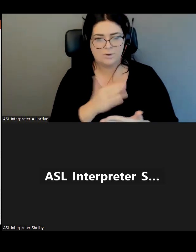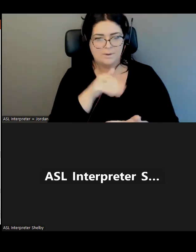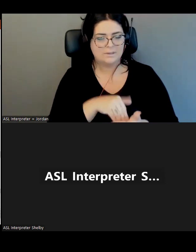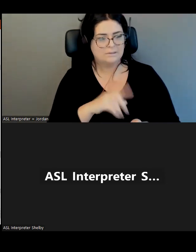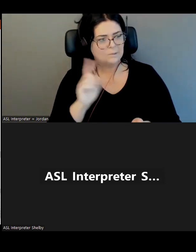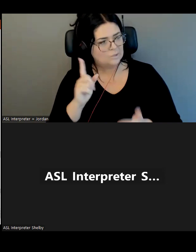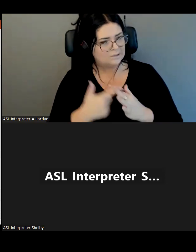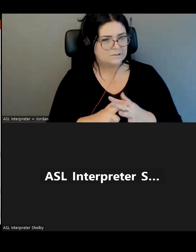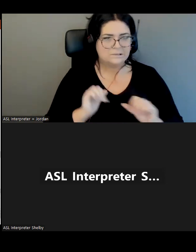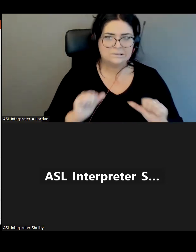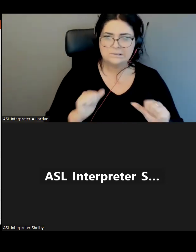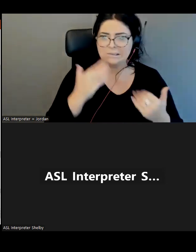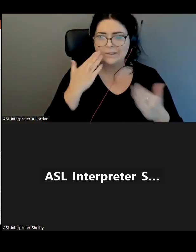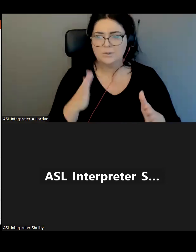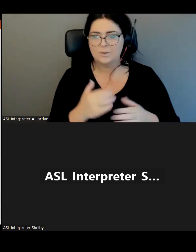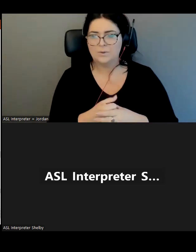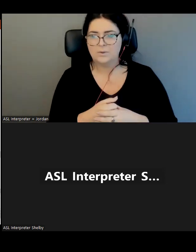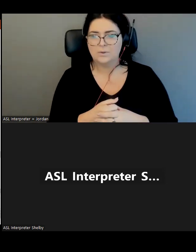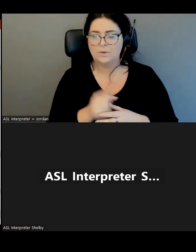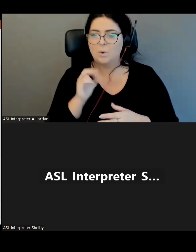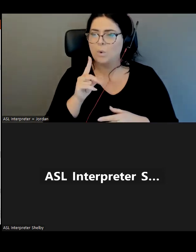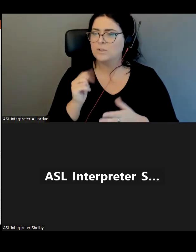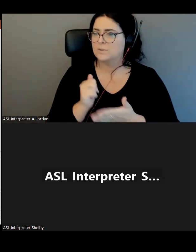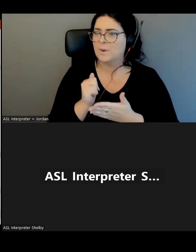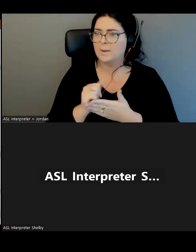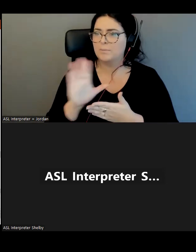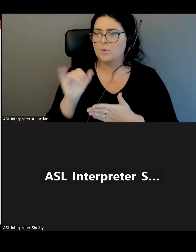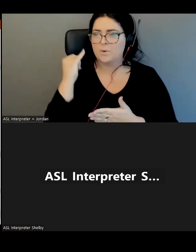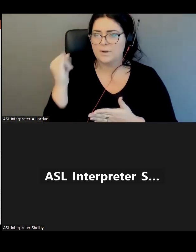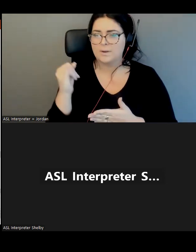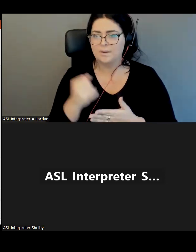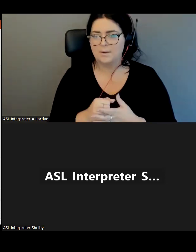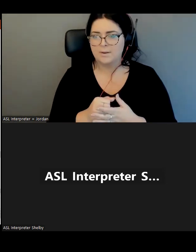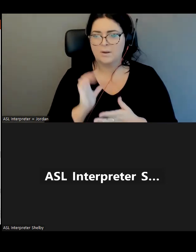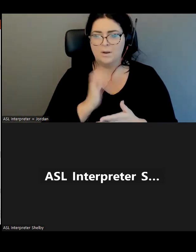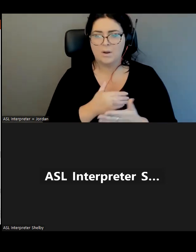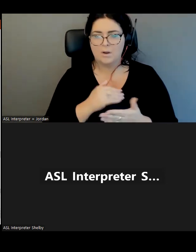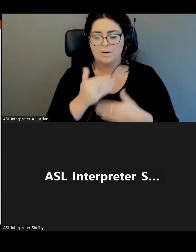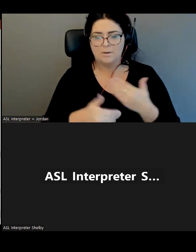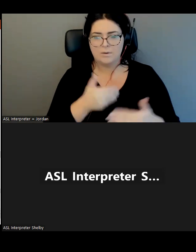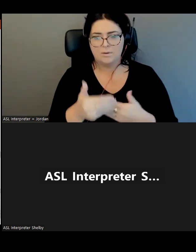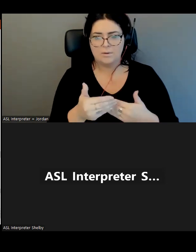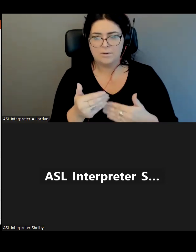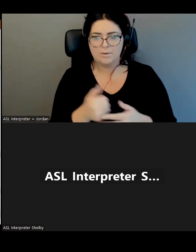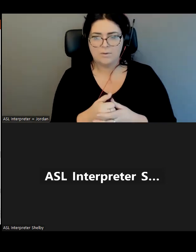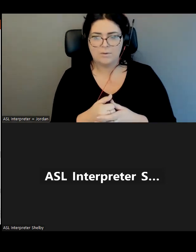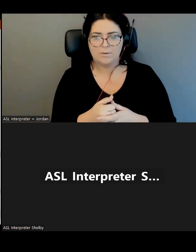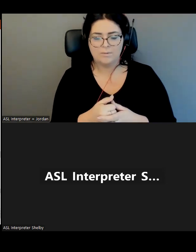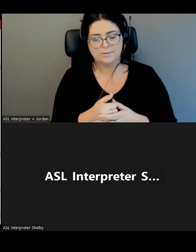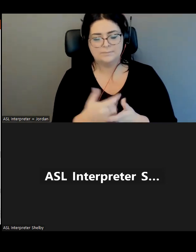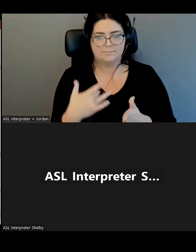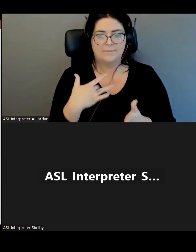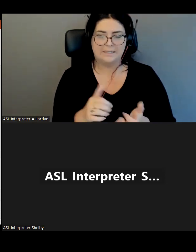where to start, and you want someone even to put an eye over your idea, because again, our process is a bit more, it's a very, I want to say it's a bit competitive